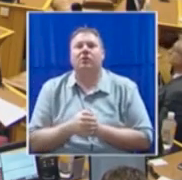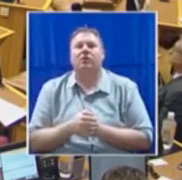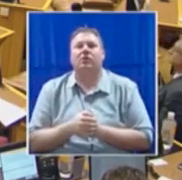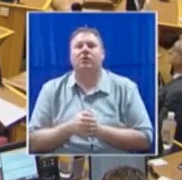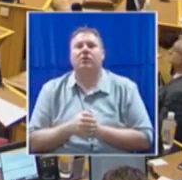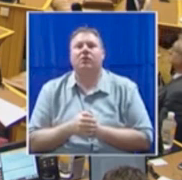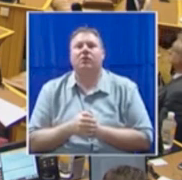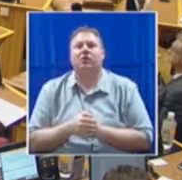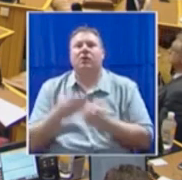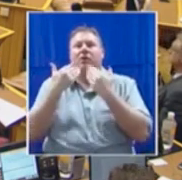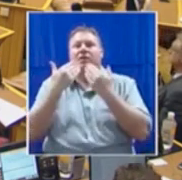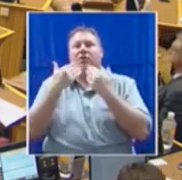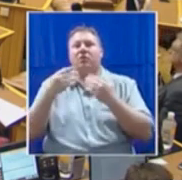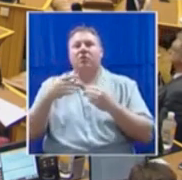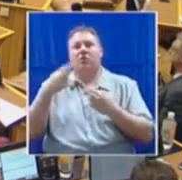Thank you, Honorable House Chair.